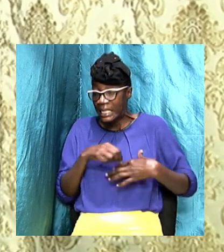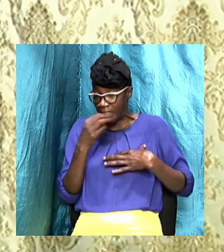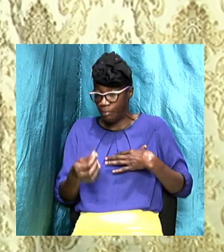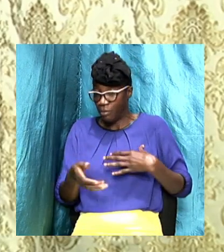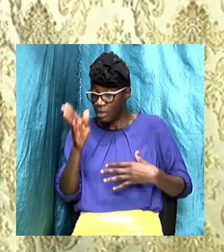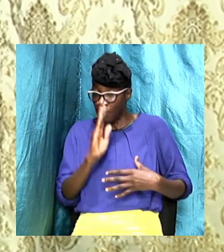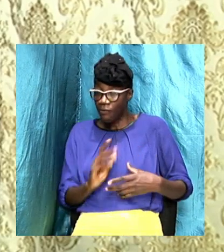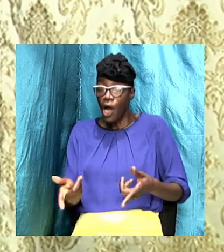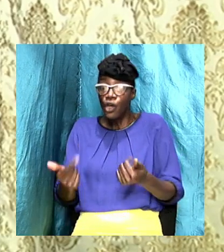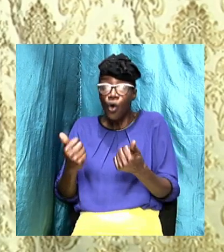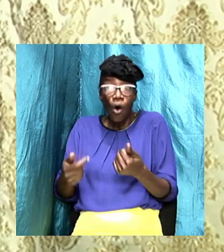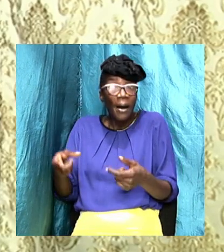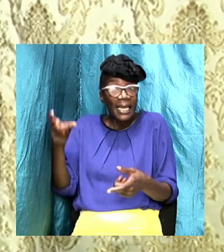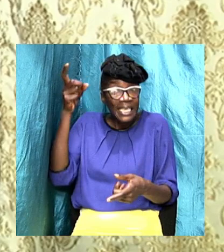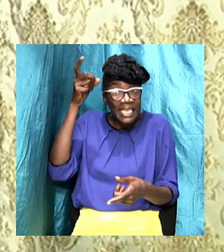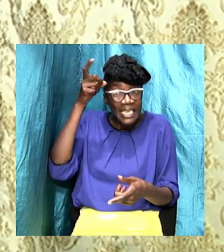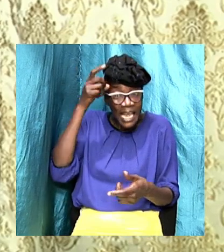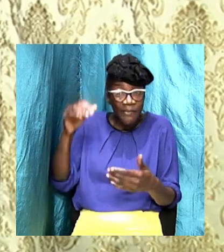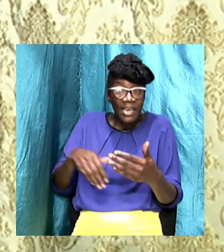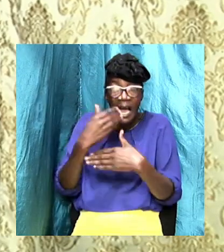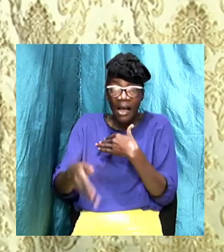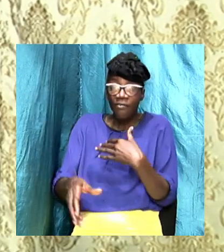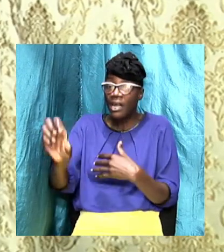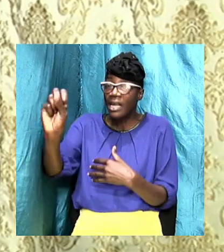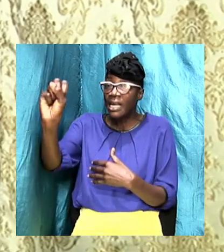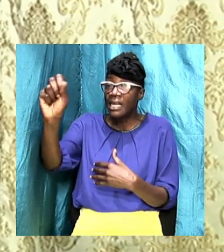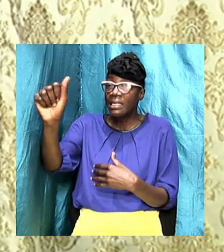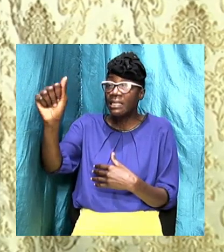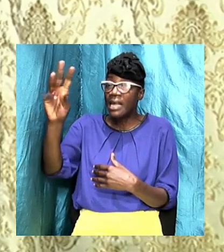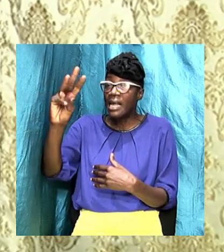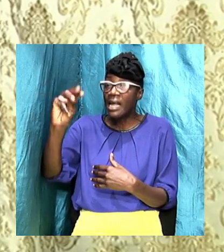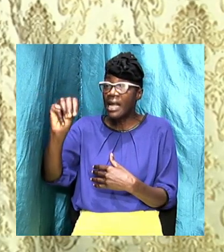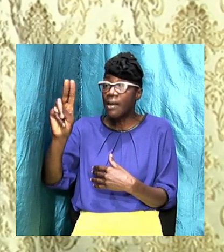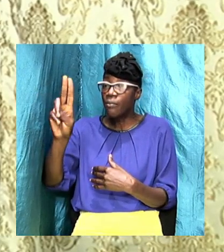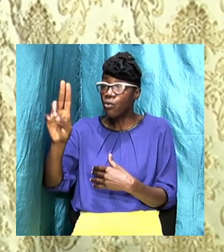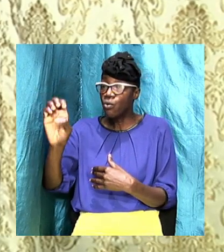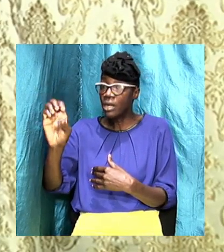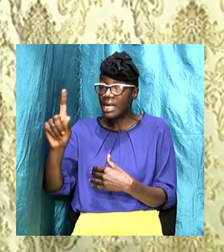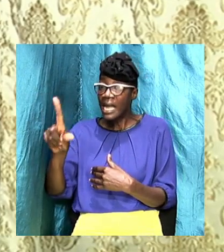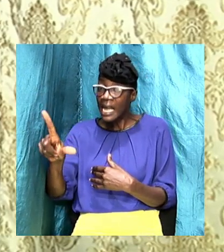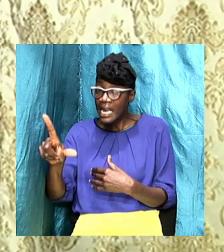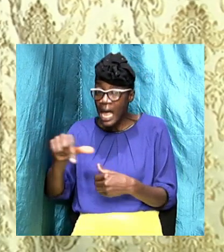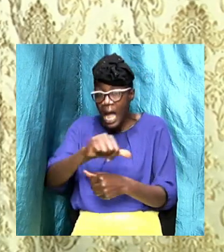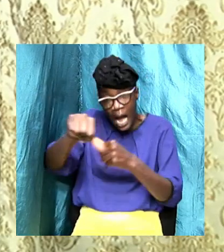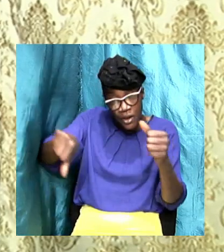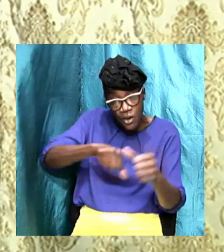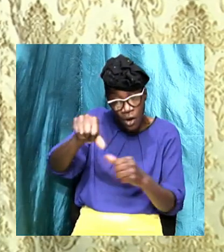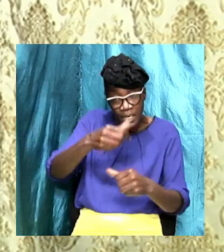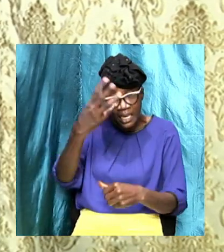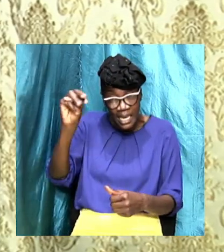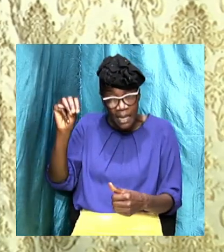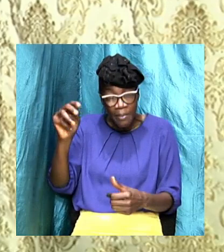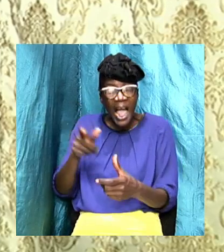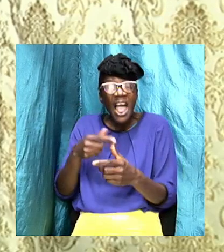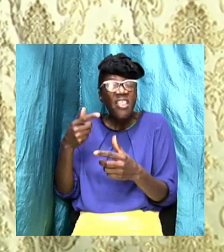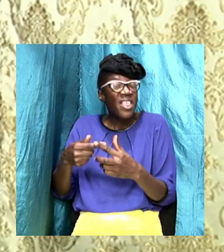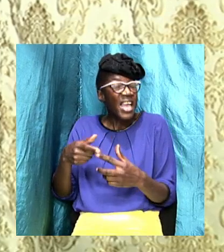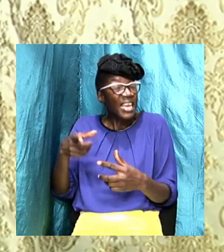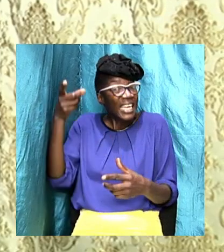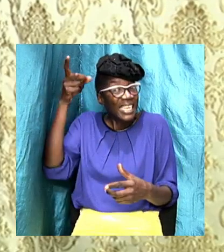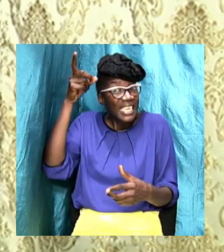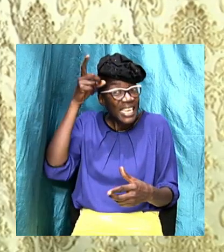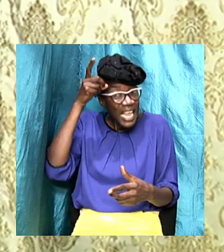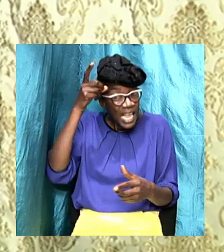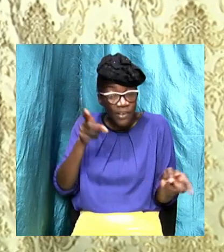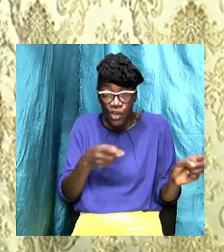David after Samuel anointed him, that is the time David began to do the things that God